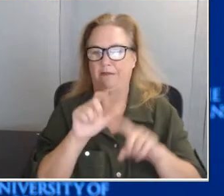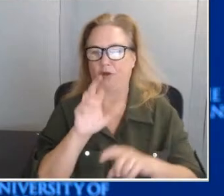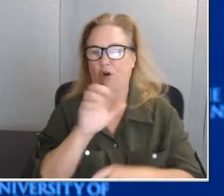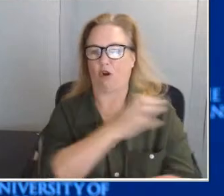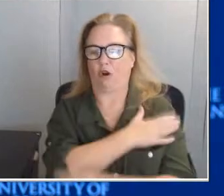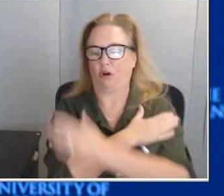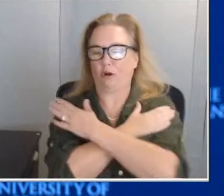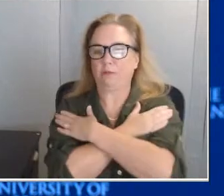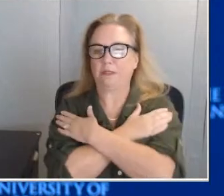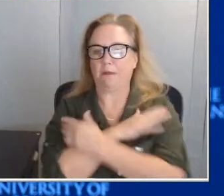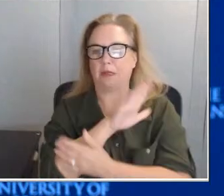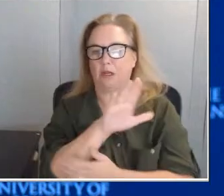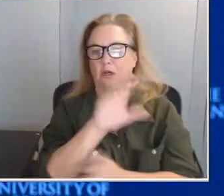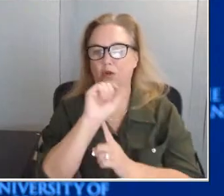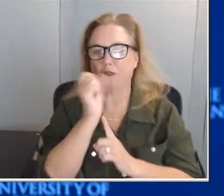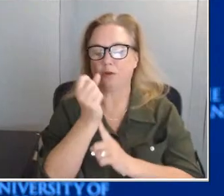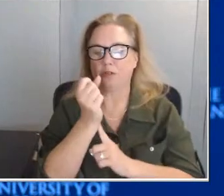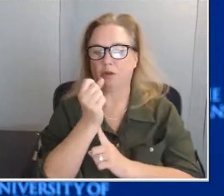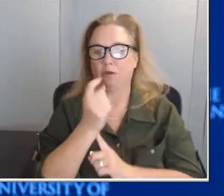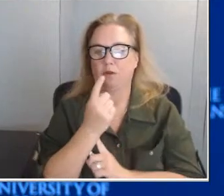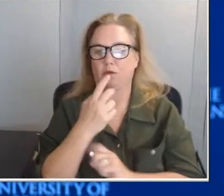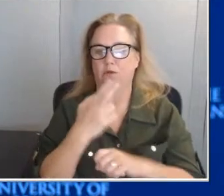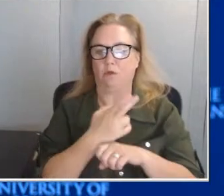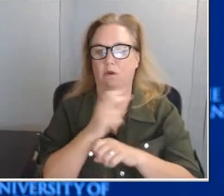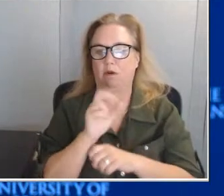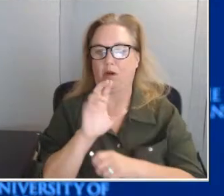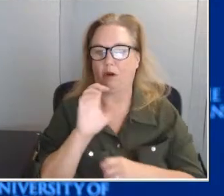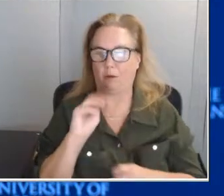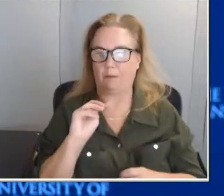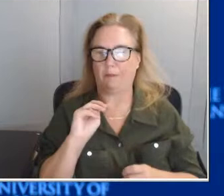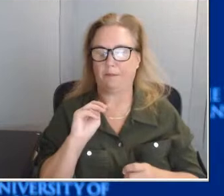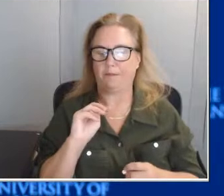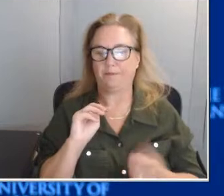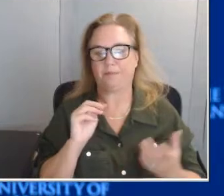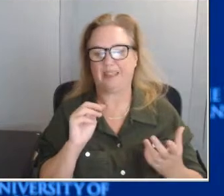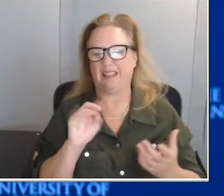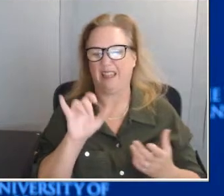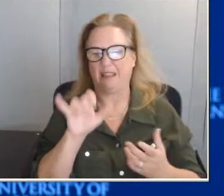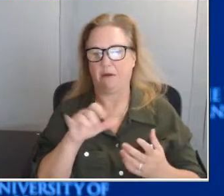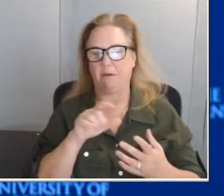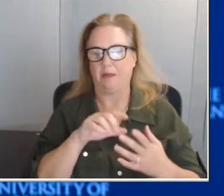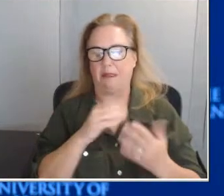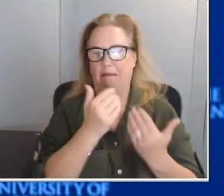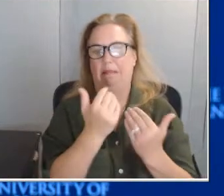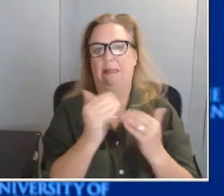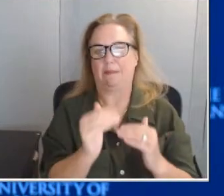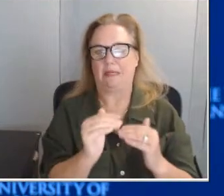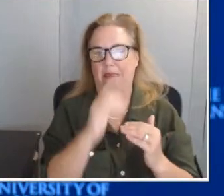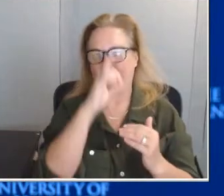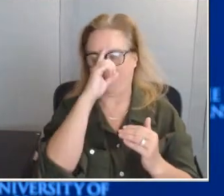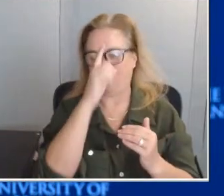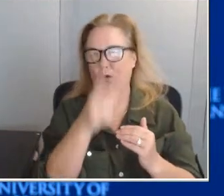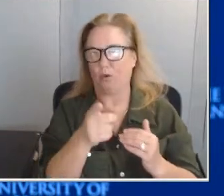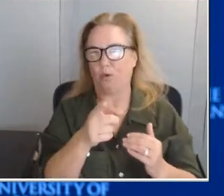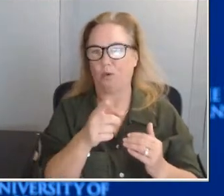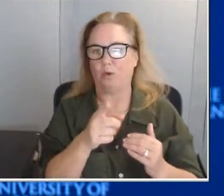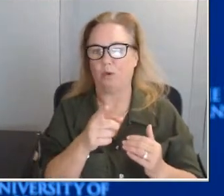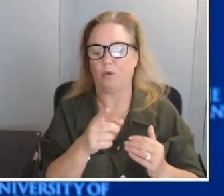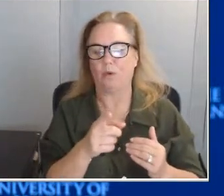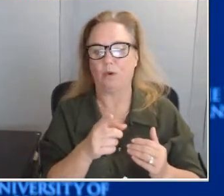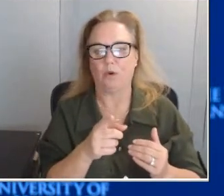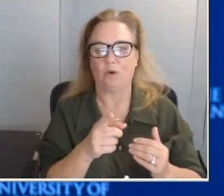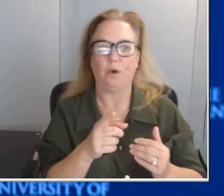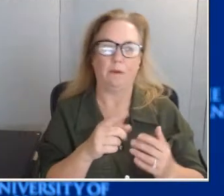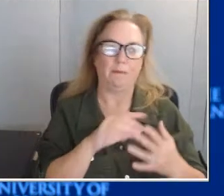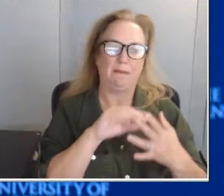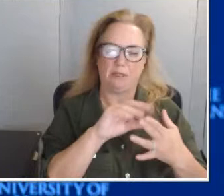really in your situation with only being able to use one arm, that would probably be the most limiting factor. If you can at least get 2 at